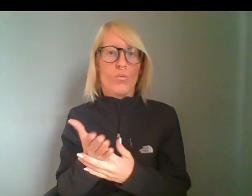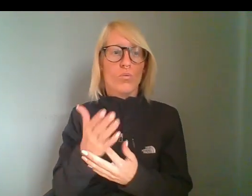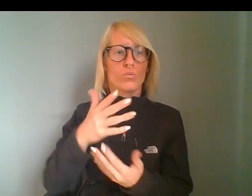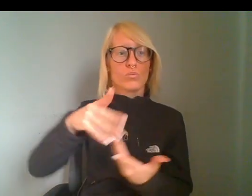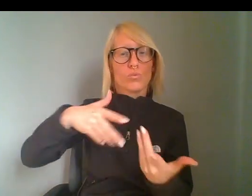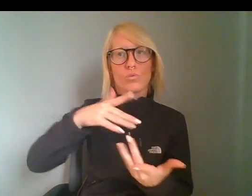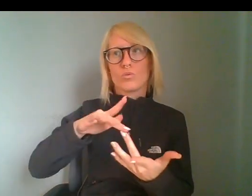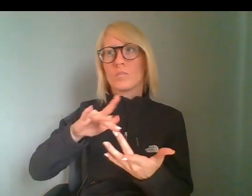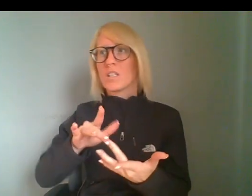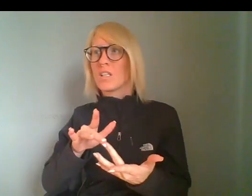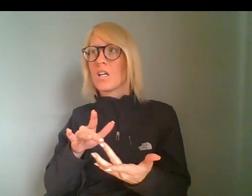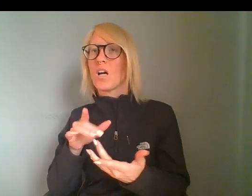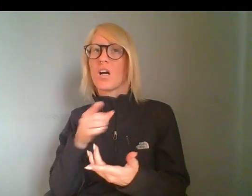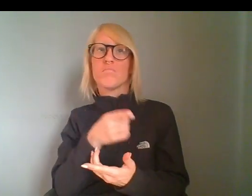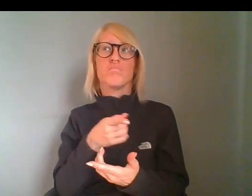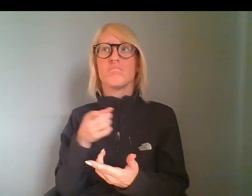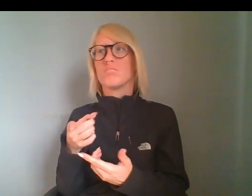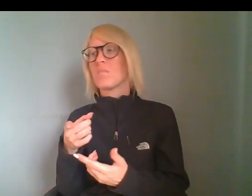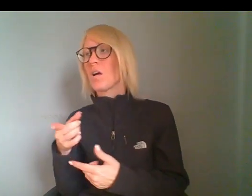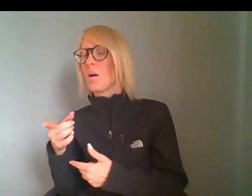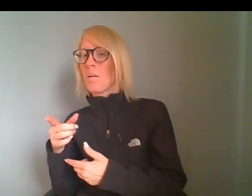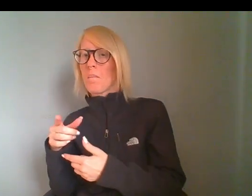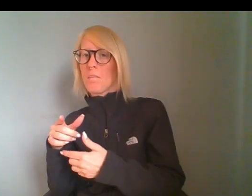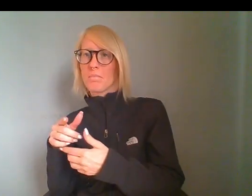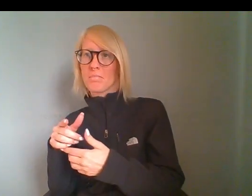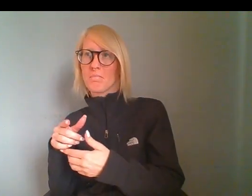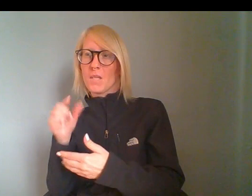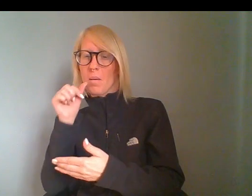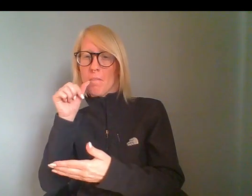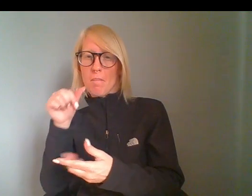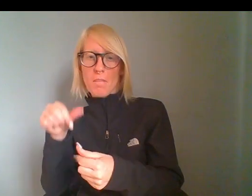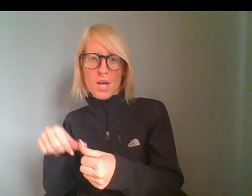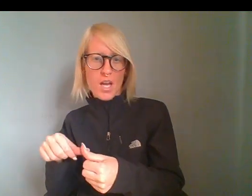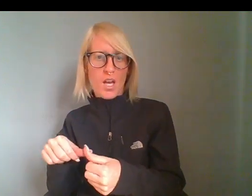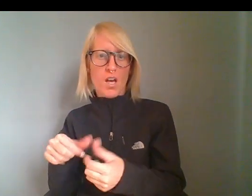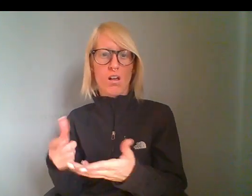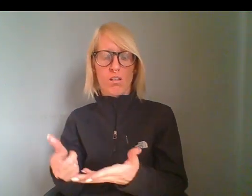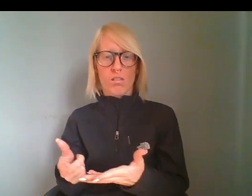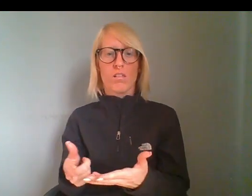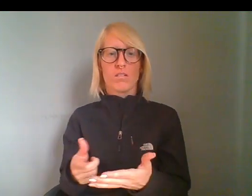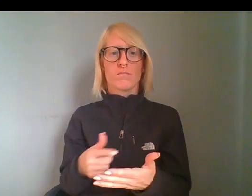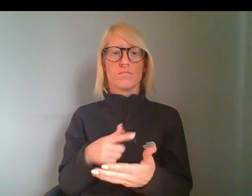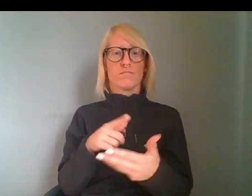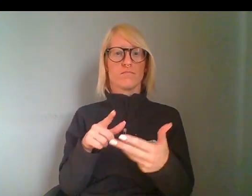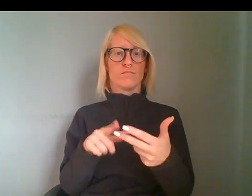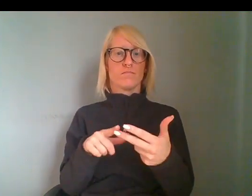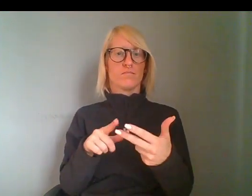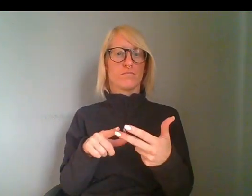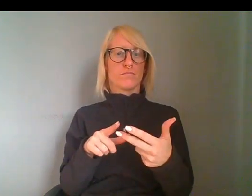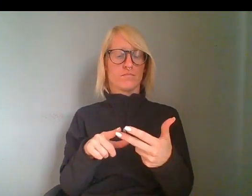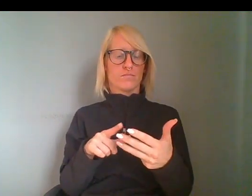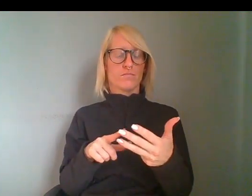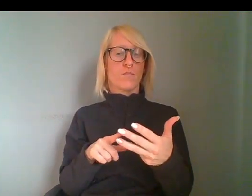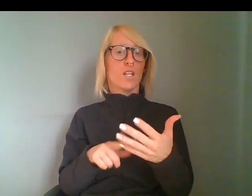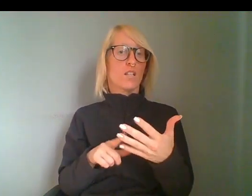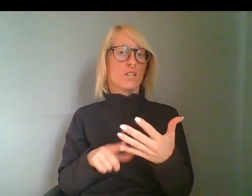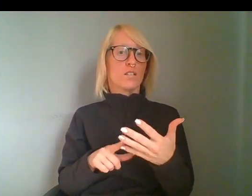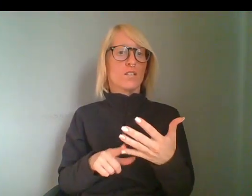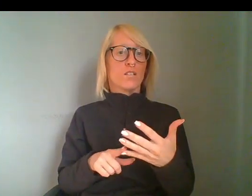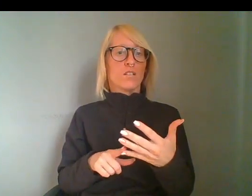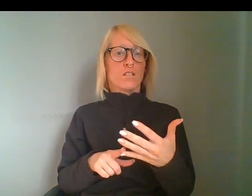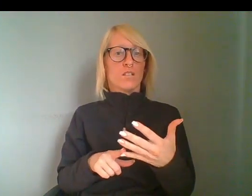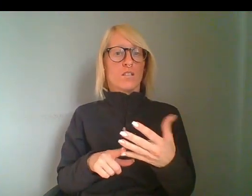mail. If you're getting new volunteers, again, we have the one box you saw on our blog where it said for the